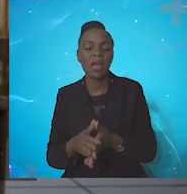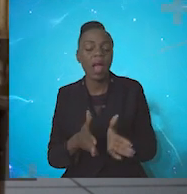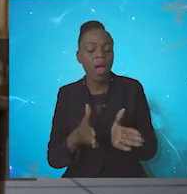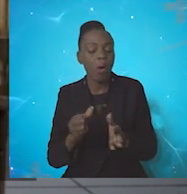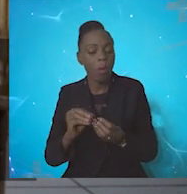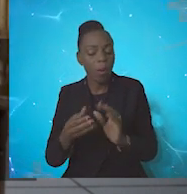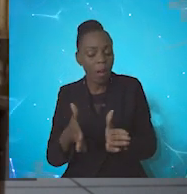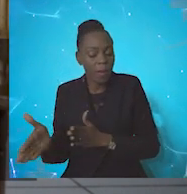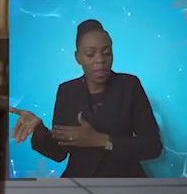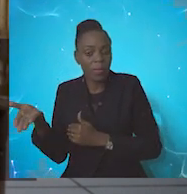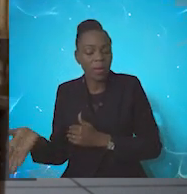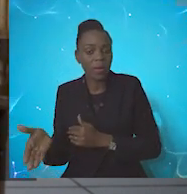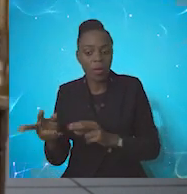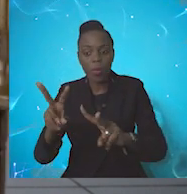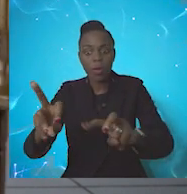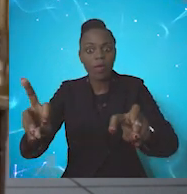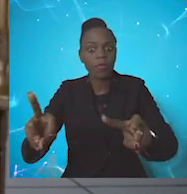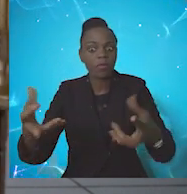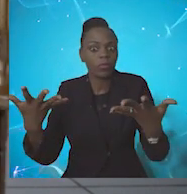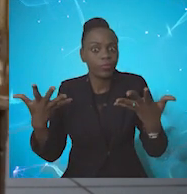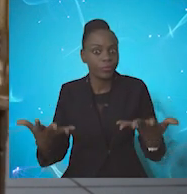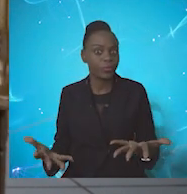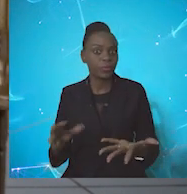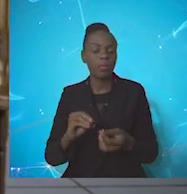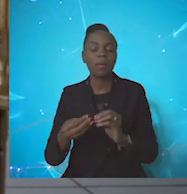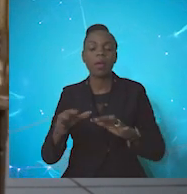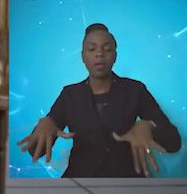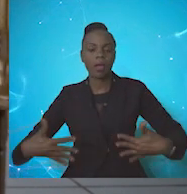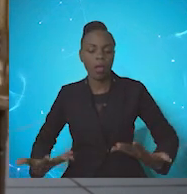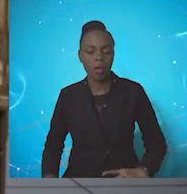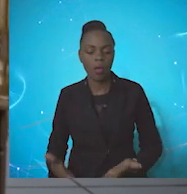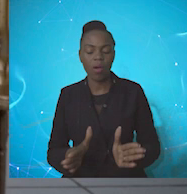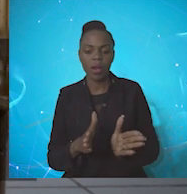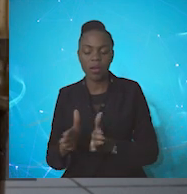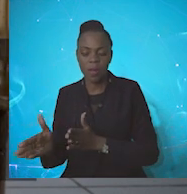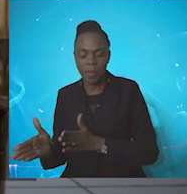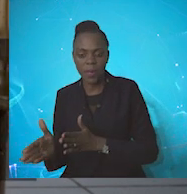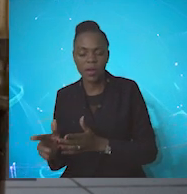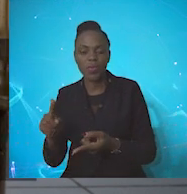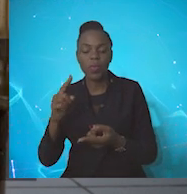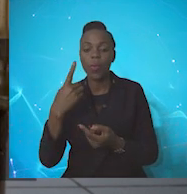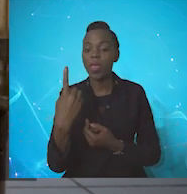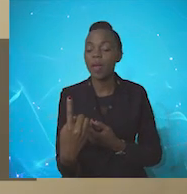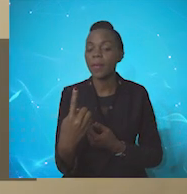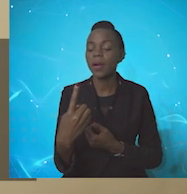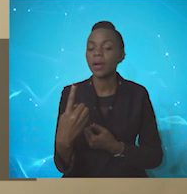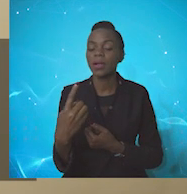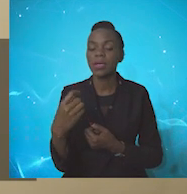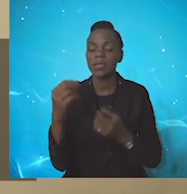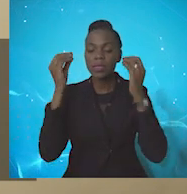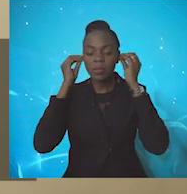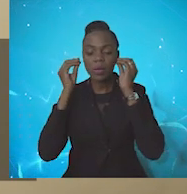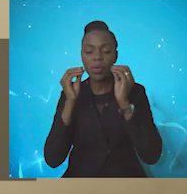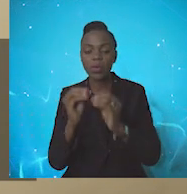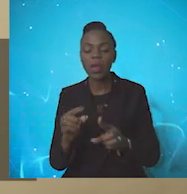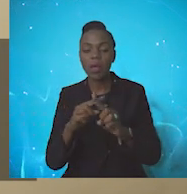mbali amenewa muda wapeza bwanji. So tindatenga mbali angapo oyambirira ati ndi madokotala